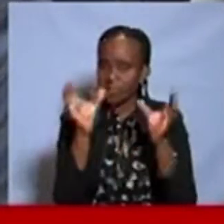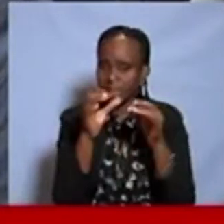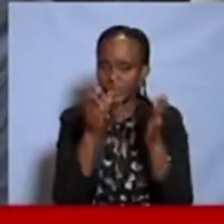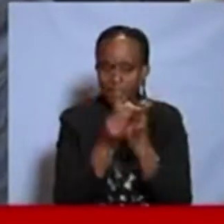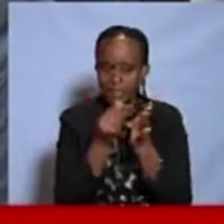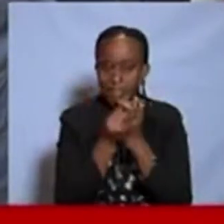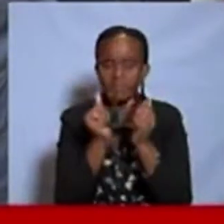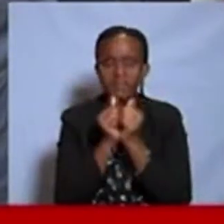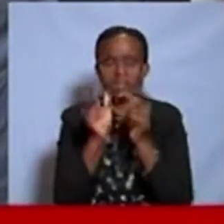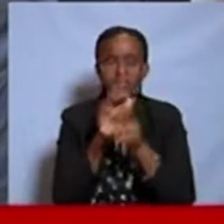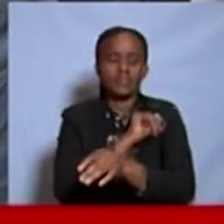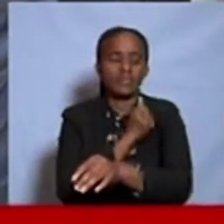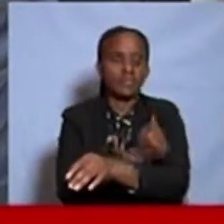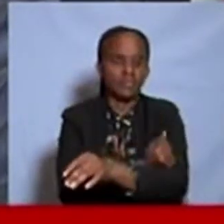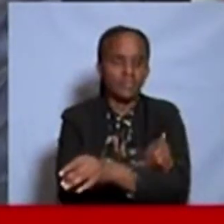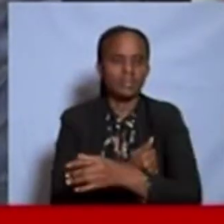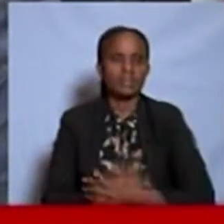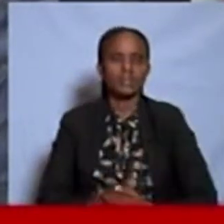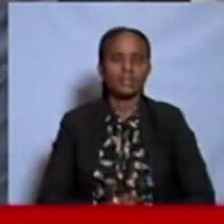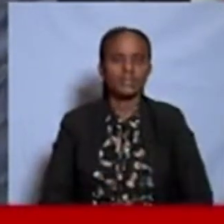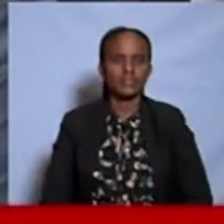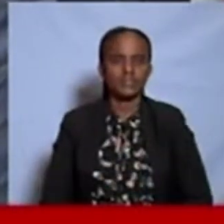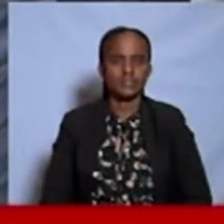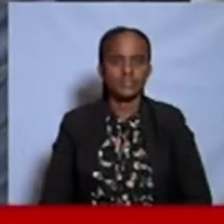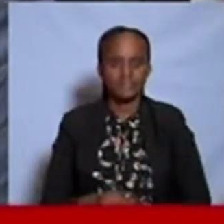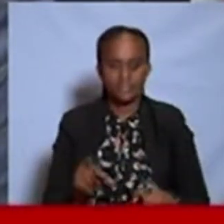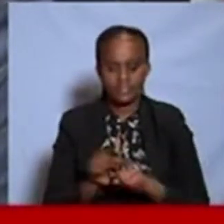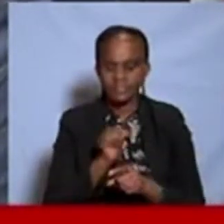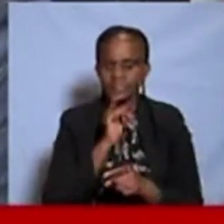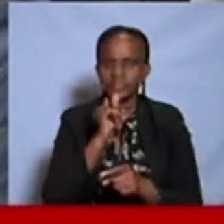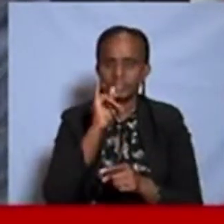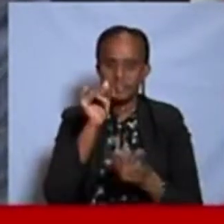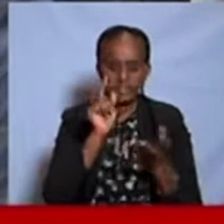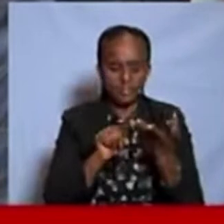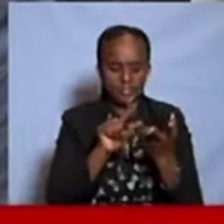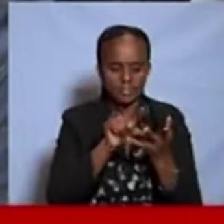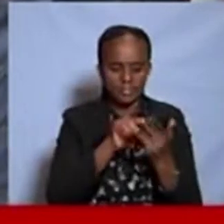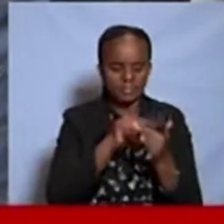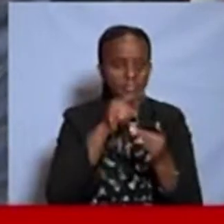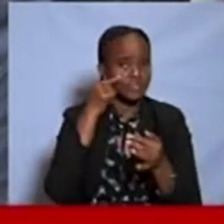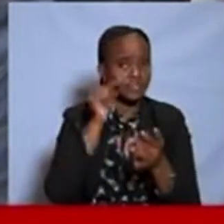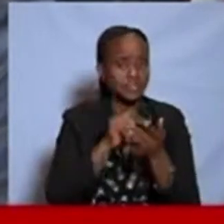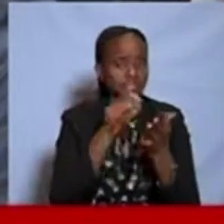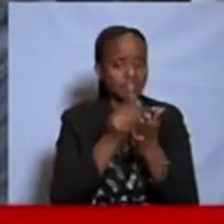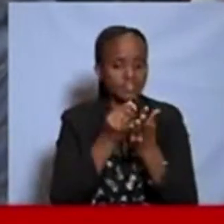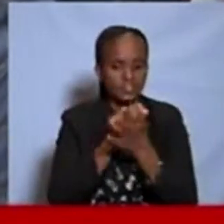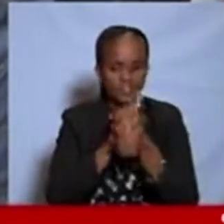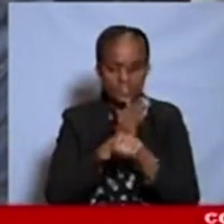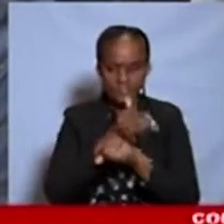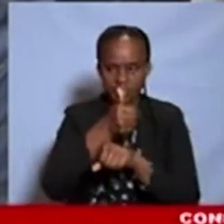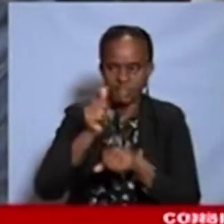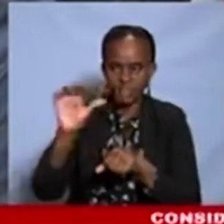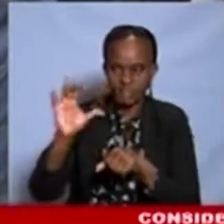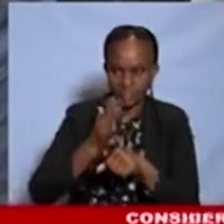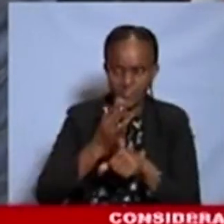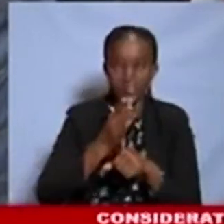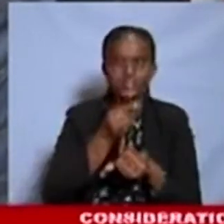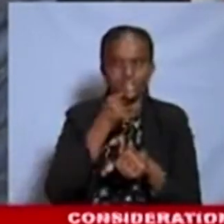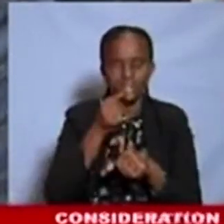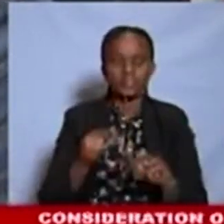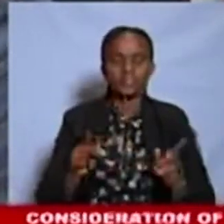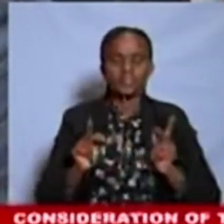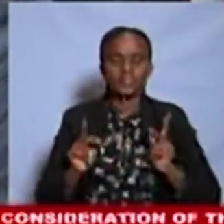without authority, and he had not yet accounted for that money. On return, he did admit that he had